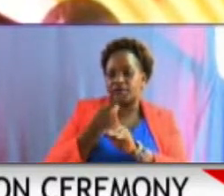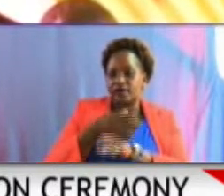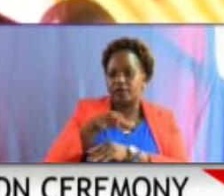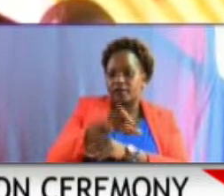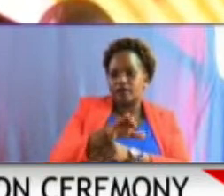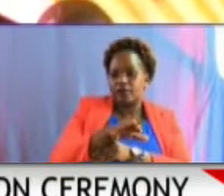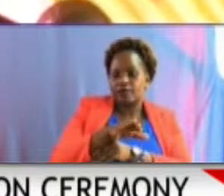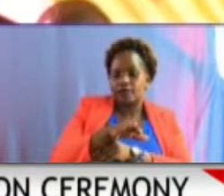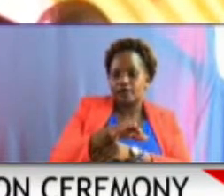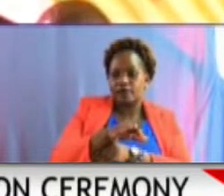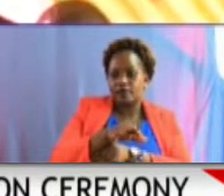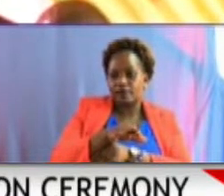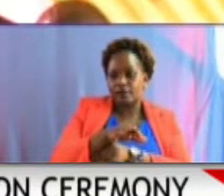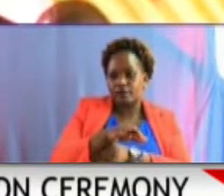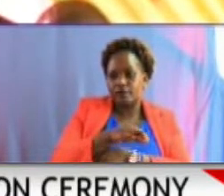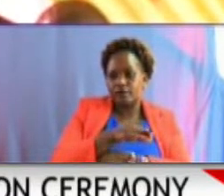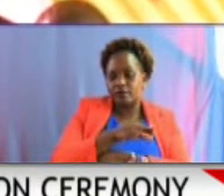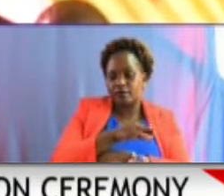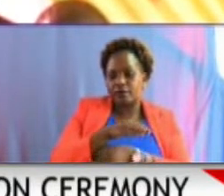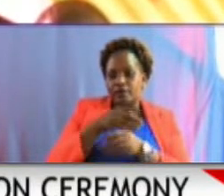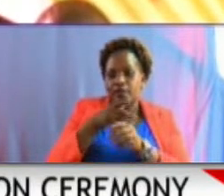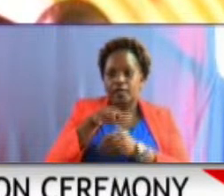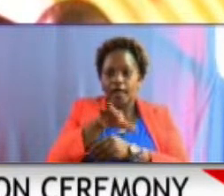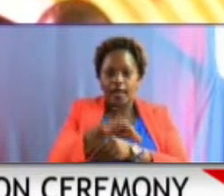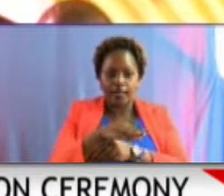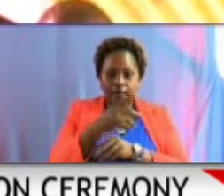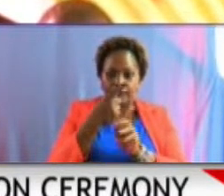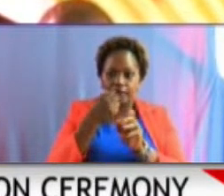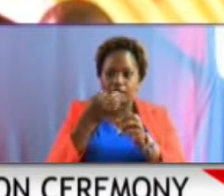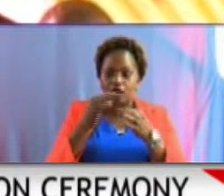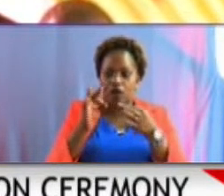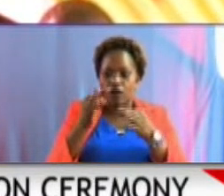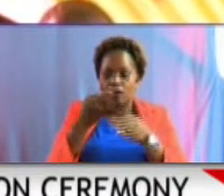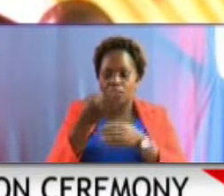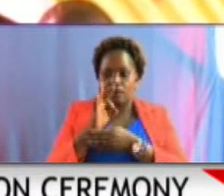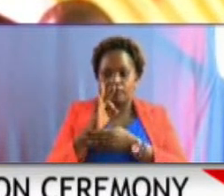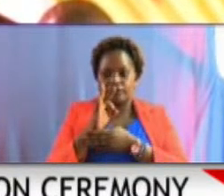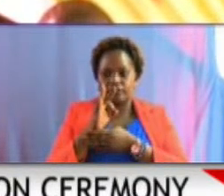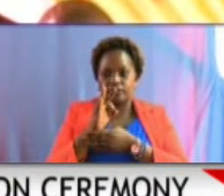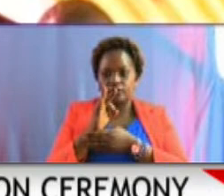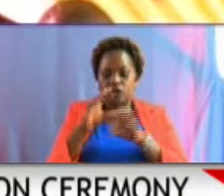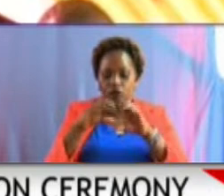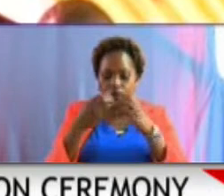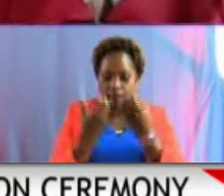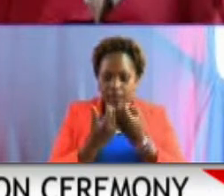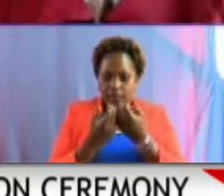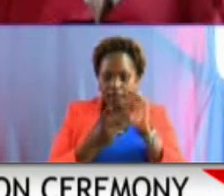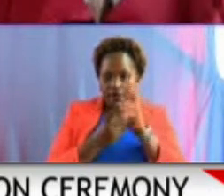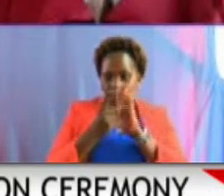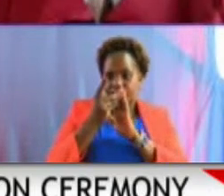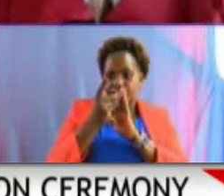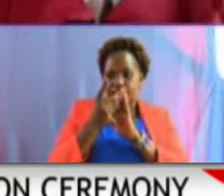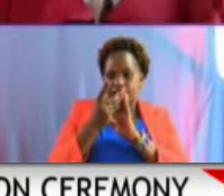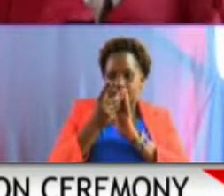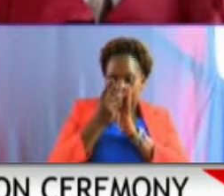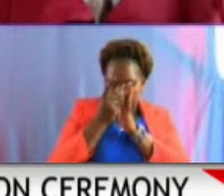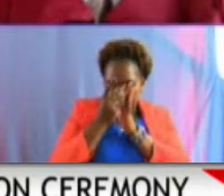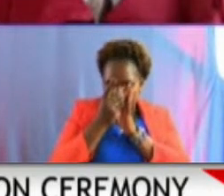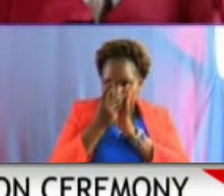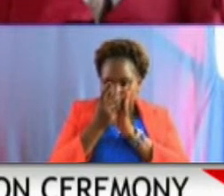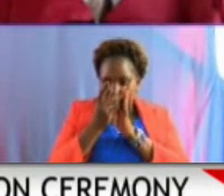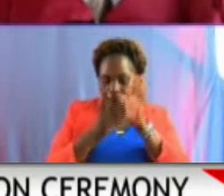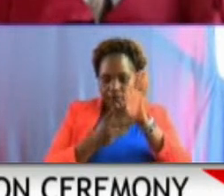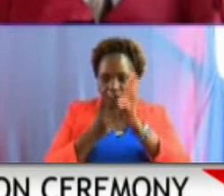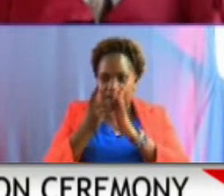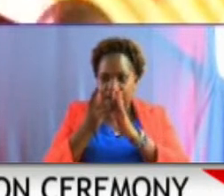external research grant calls in the fields of community development,